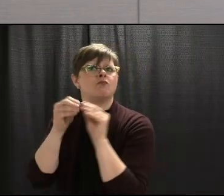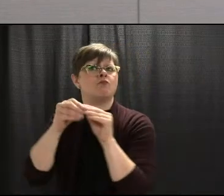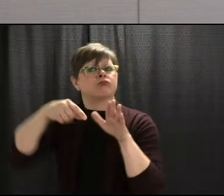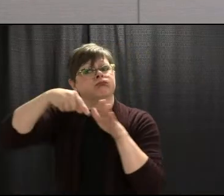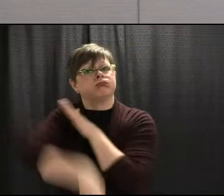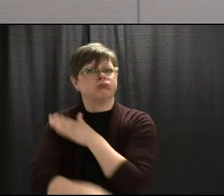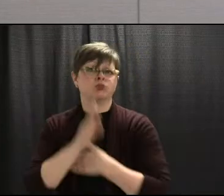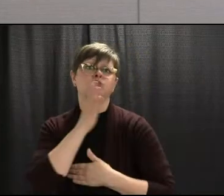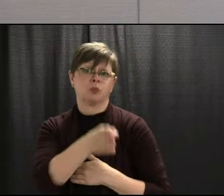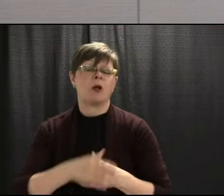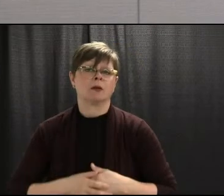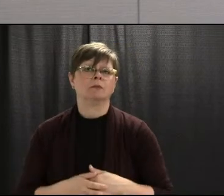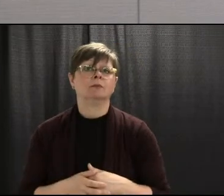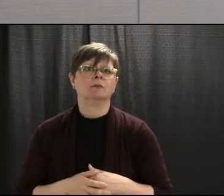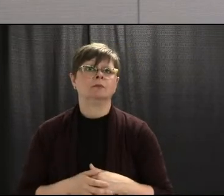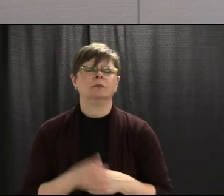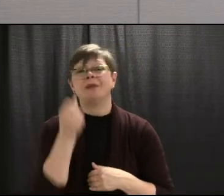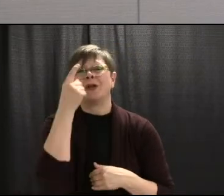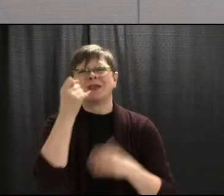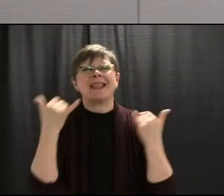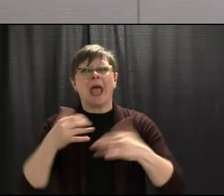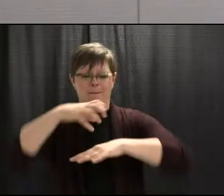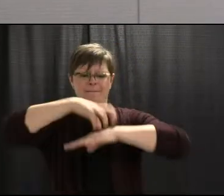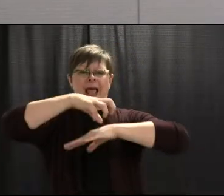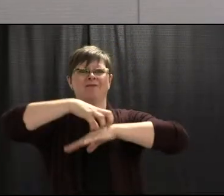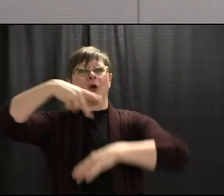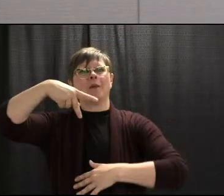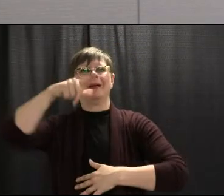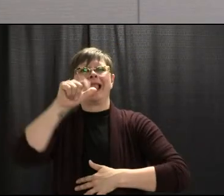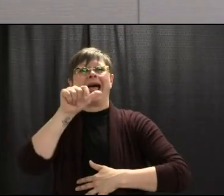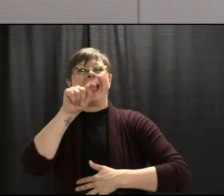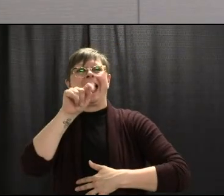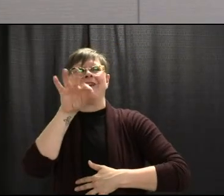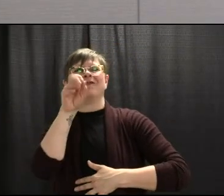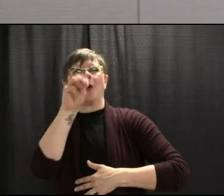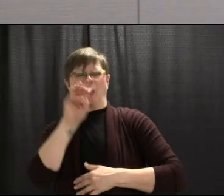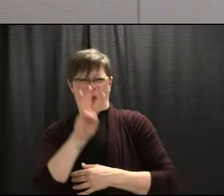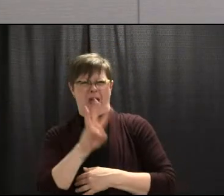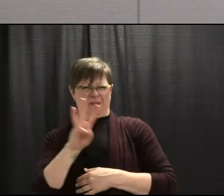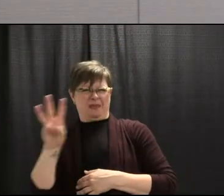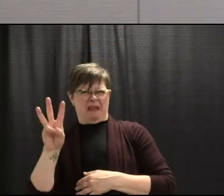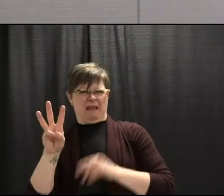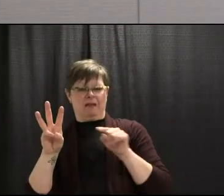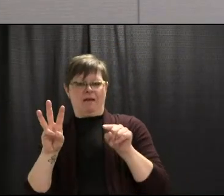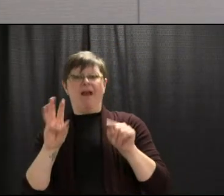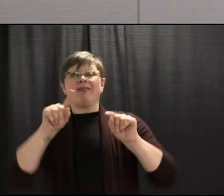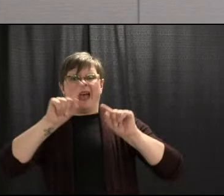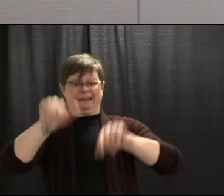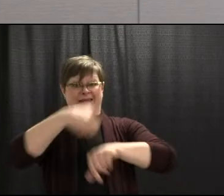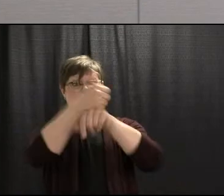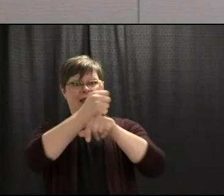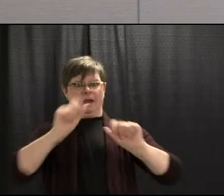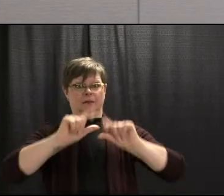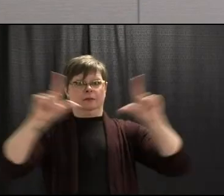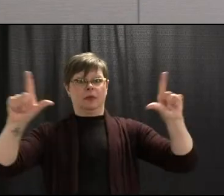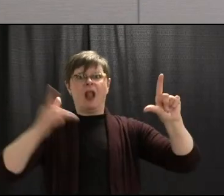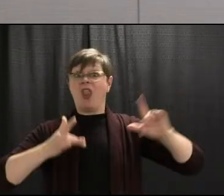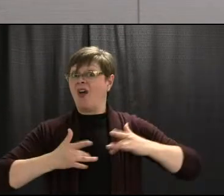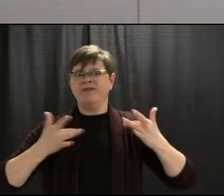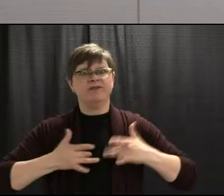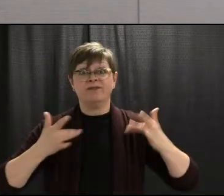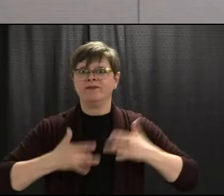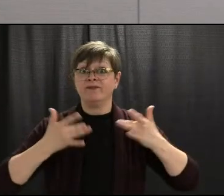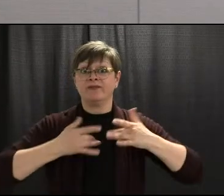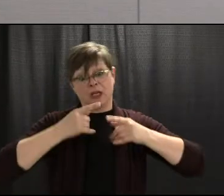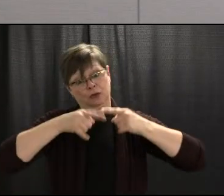website, certainly. But you could see as the platform that what it's intended to achieve, and it's a live,